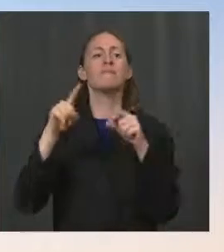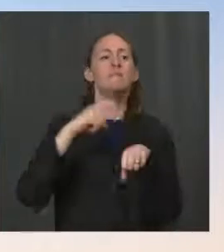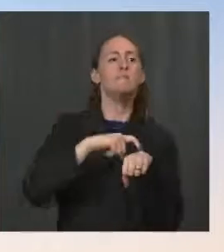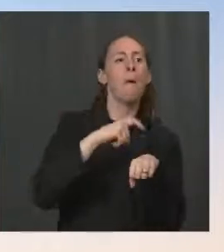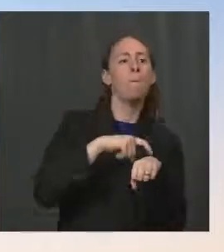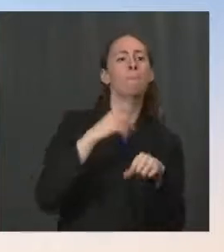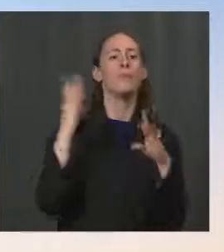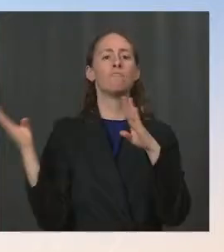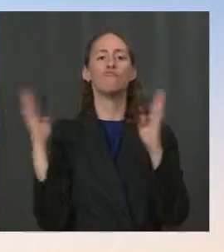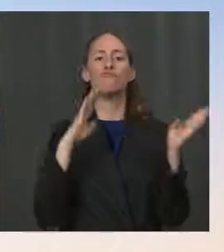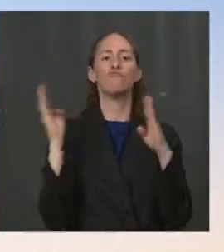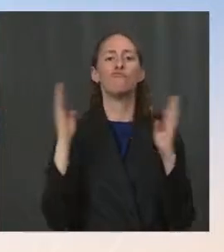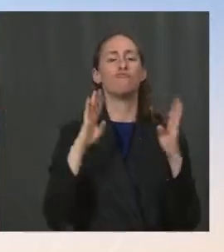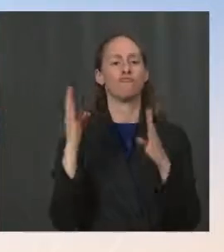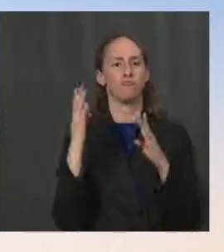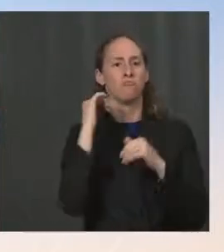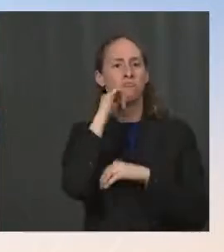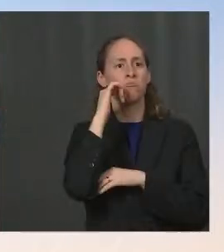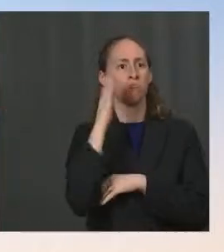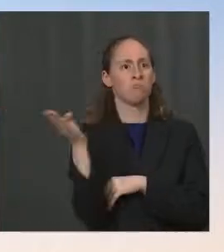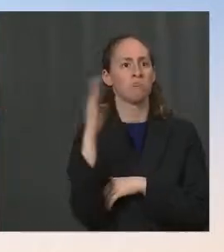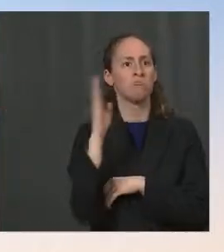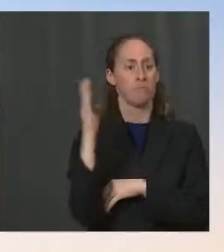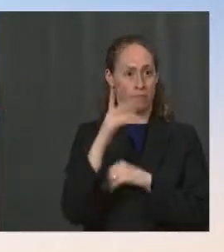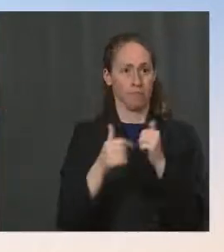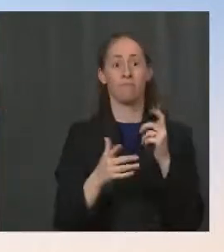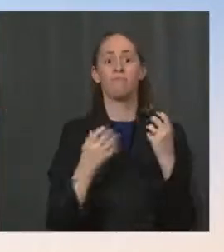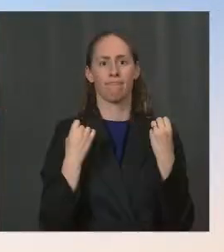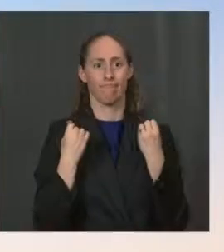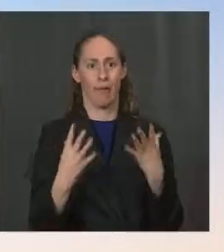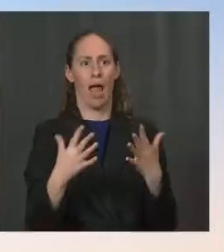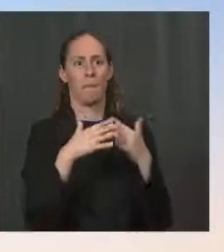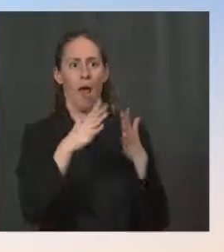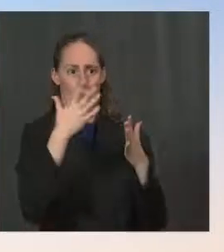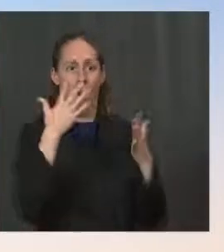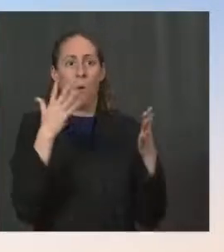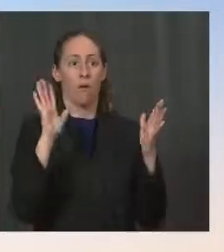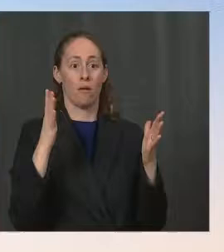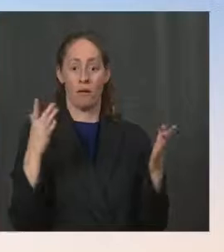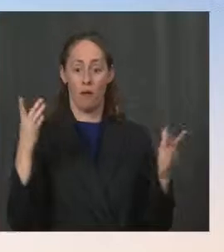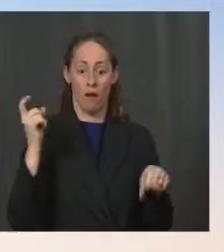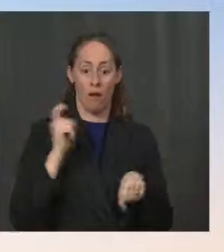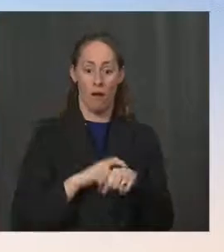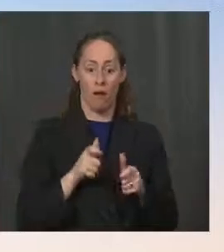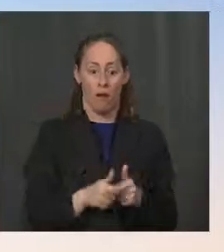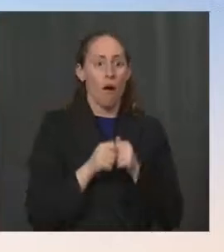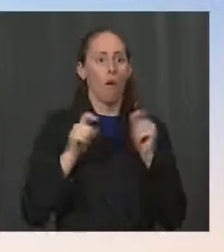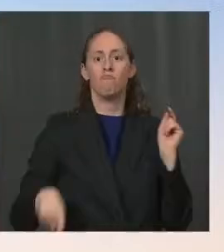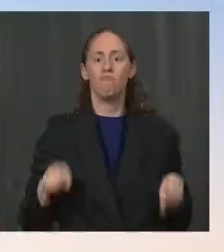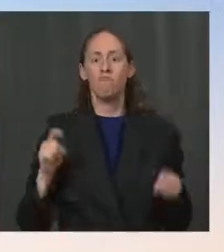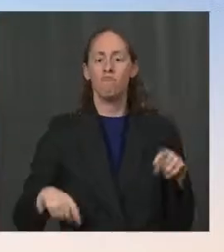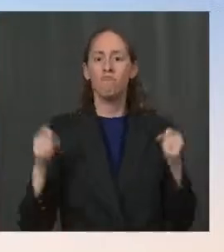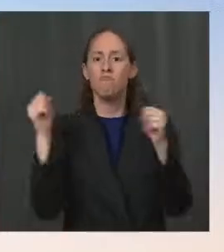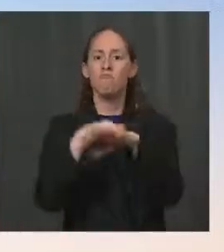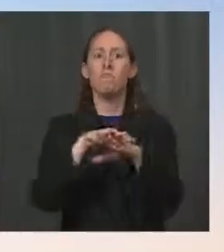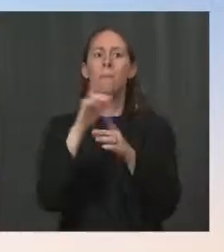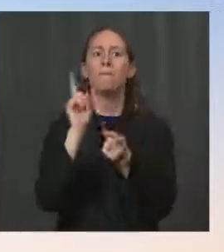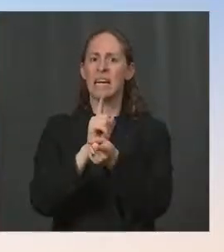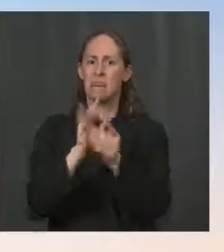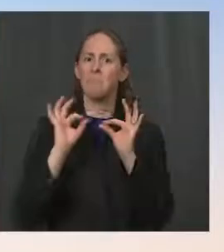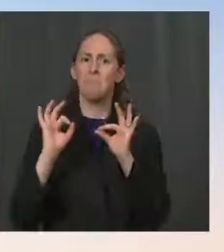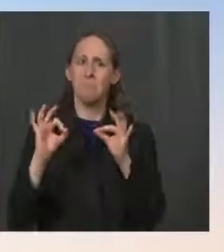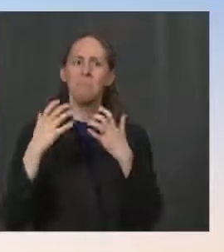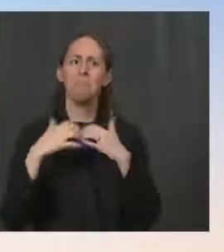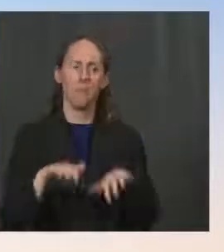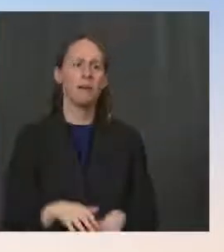majority of American citizens who got out were evacuated exactly this way. We also talked people through one-on-one walking into the